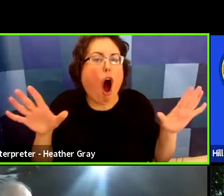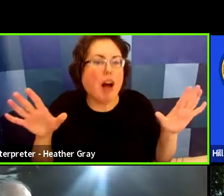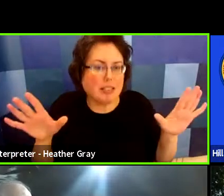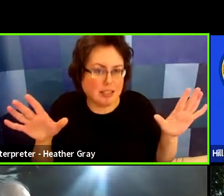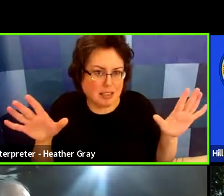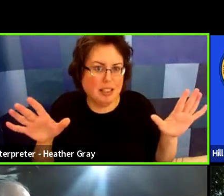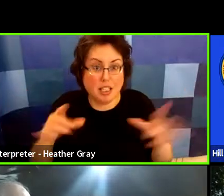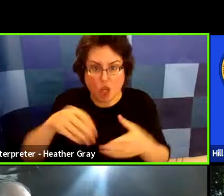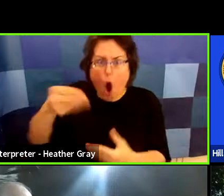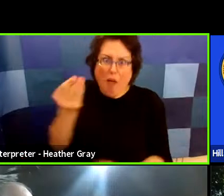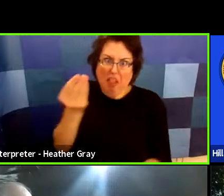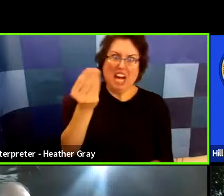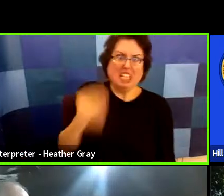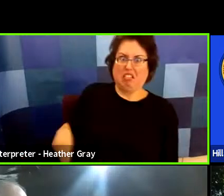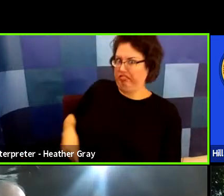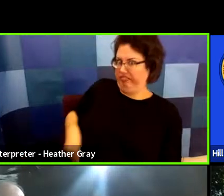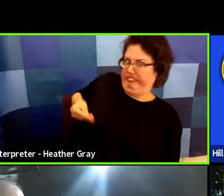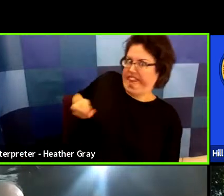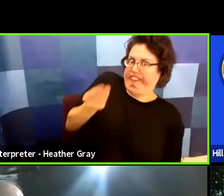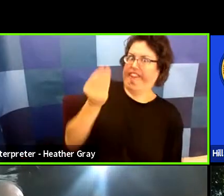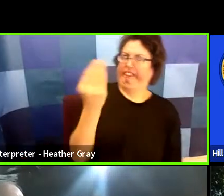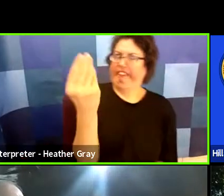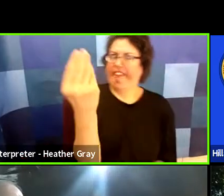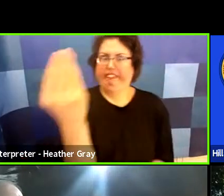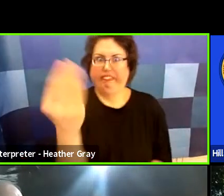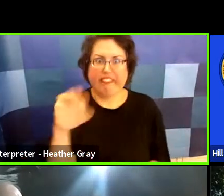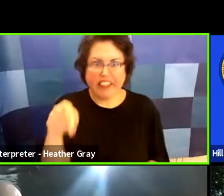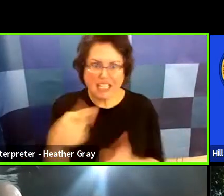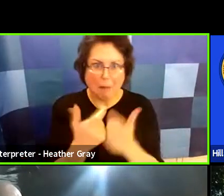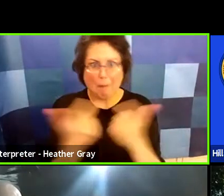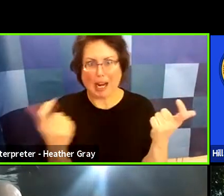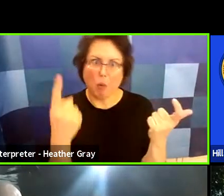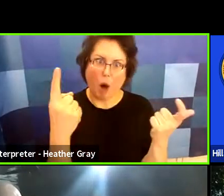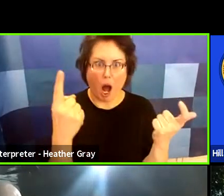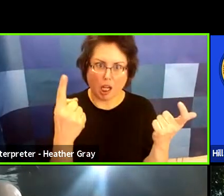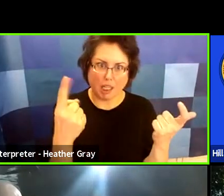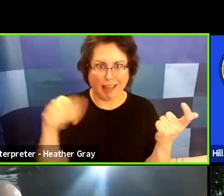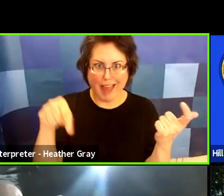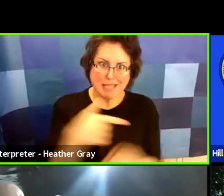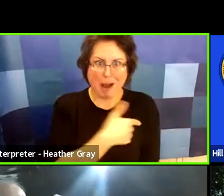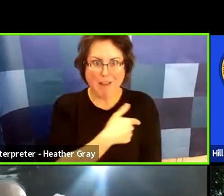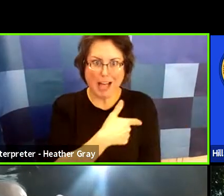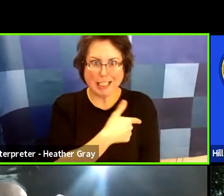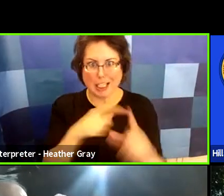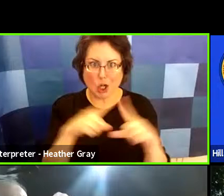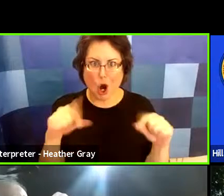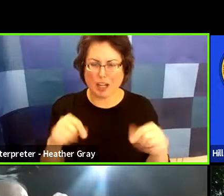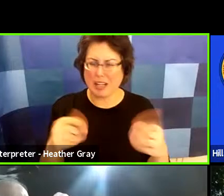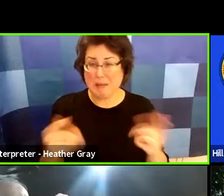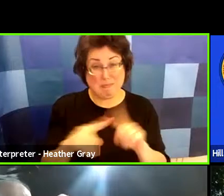something. But yeah, it's a good idea. I just don't know what we can do about that.